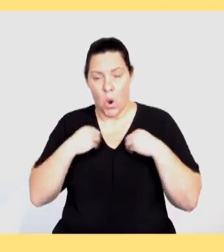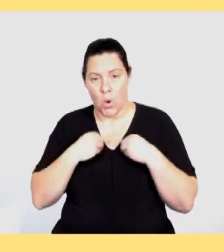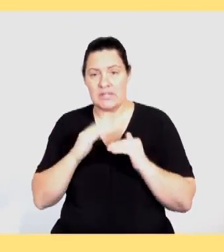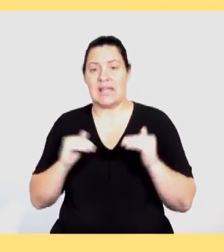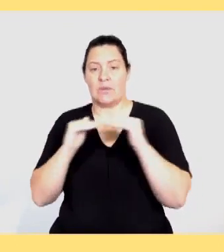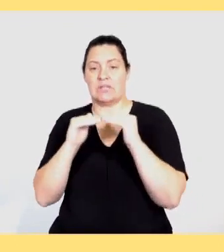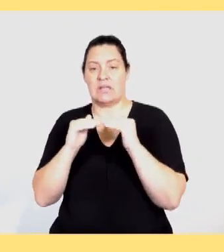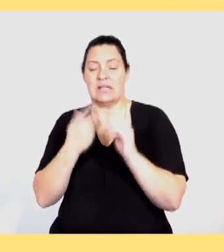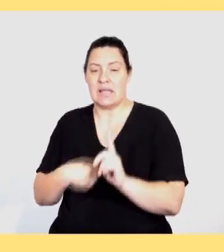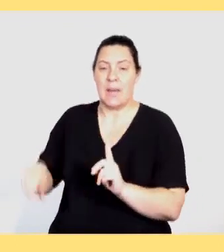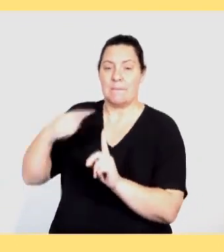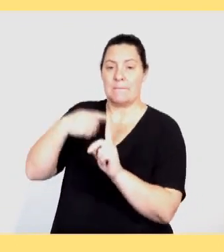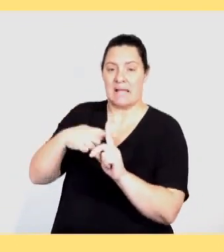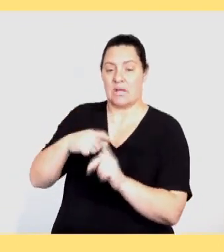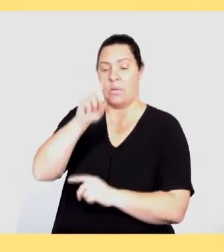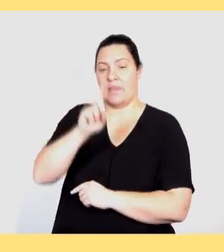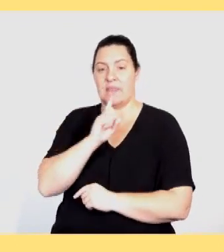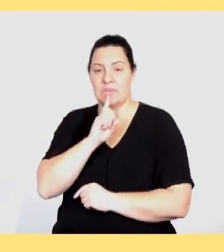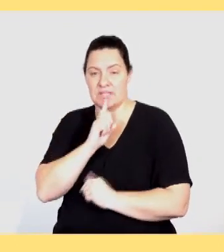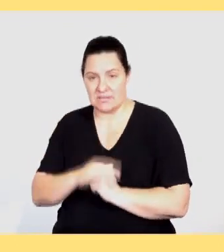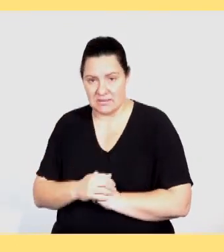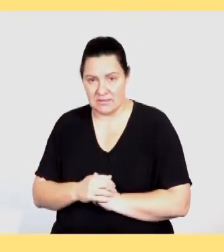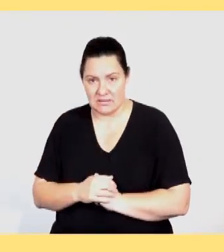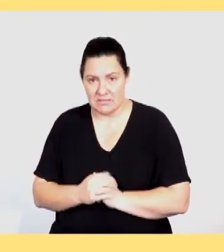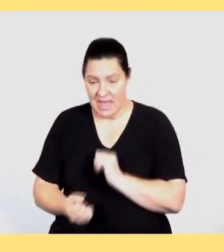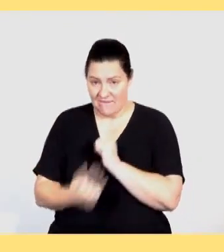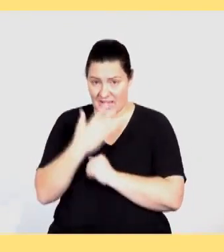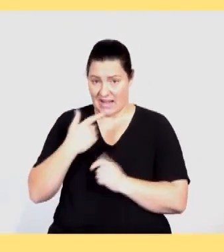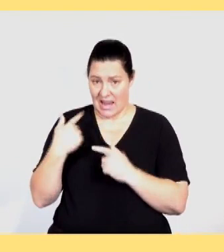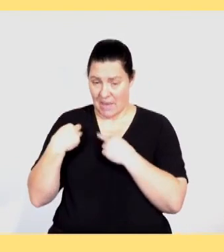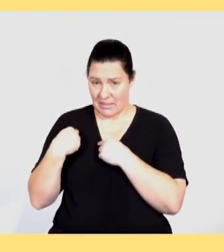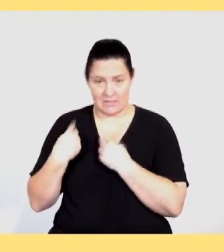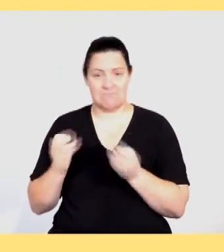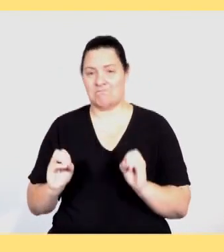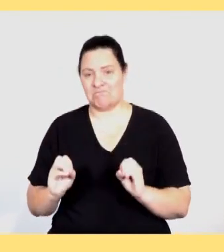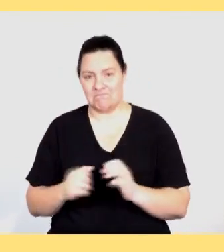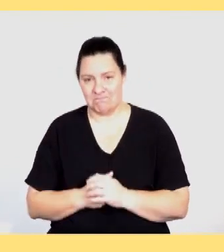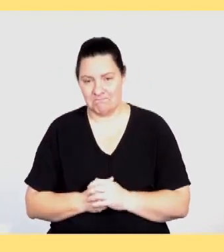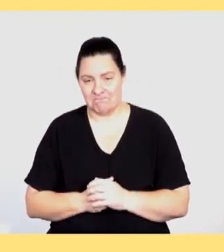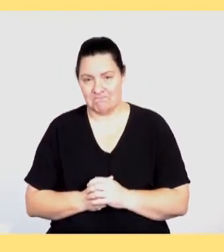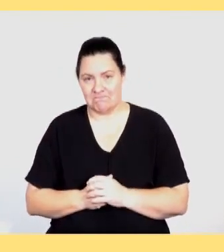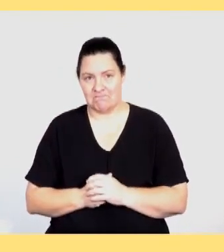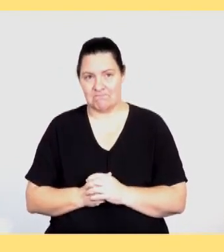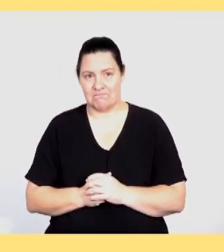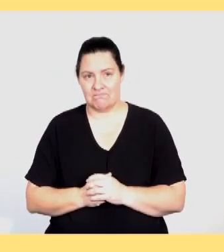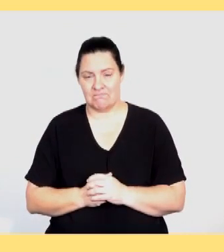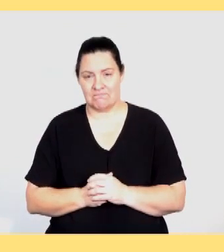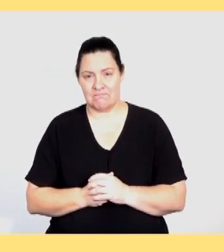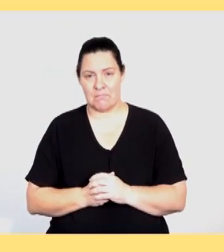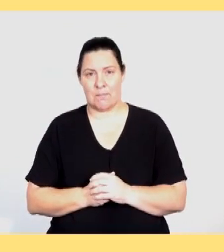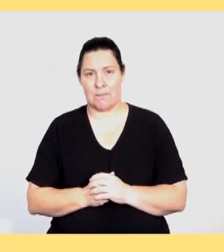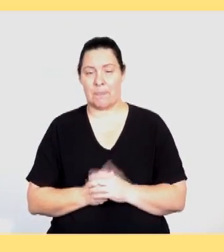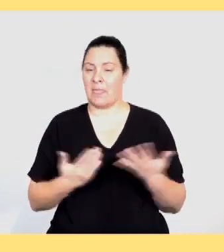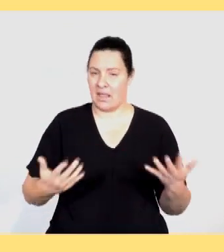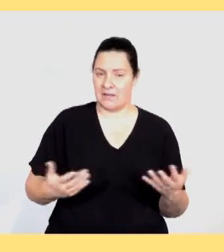owner's equity and I'm saying plus 1,000. Does it affect my liabilities? No. Therefore, it is